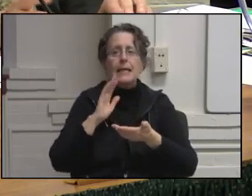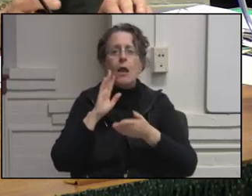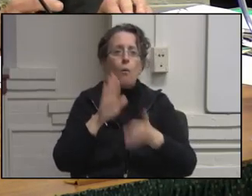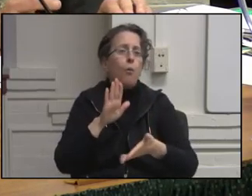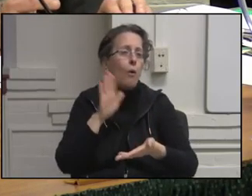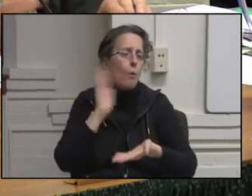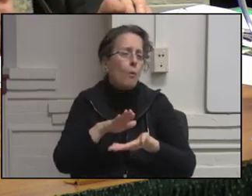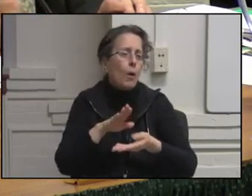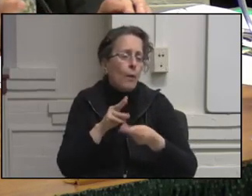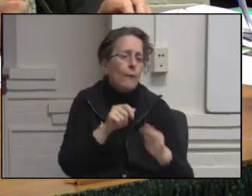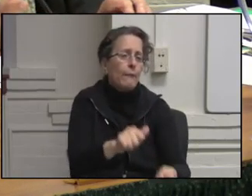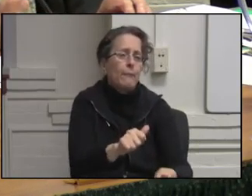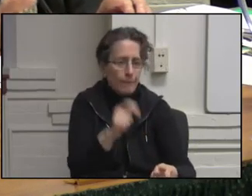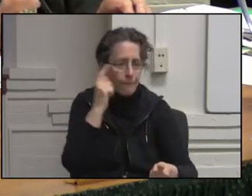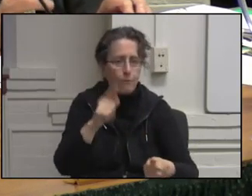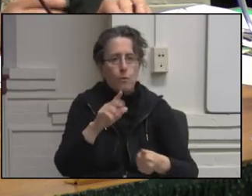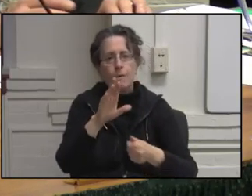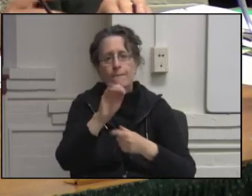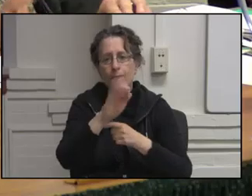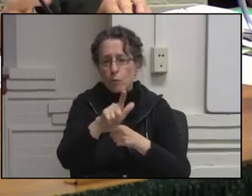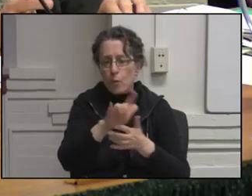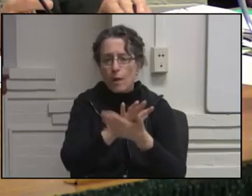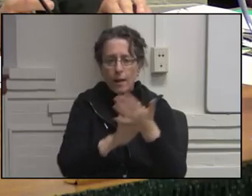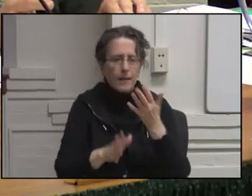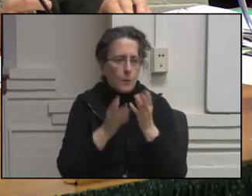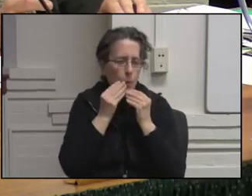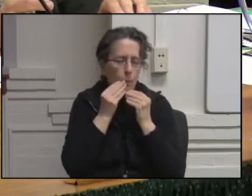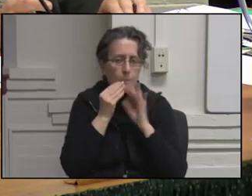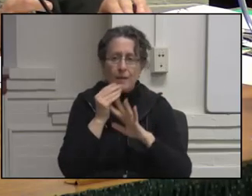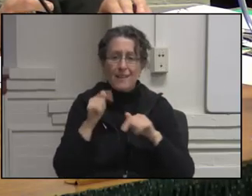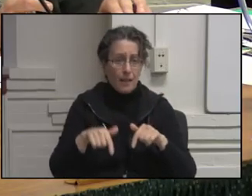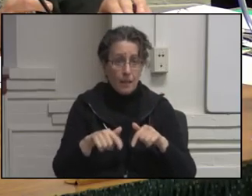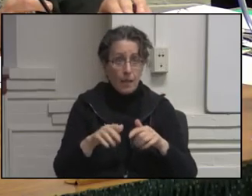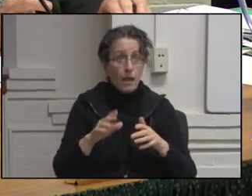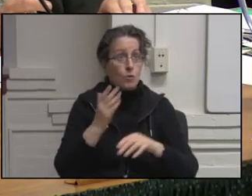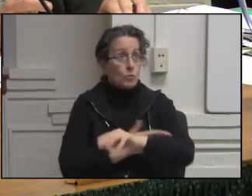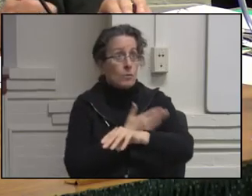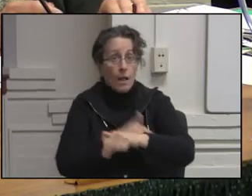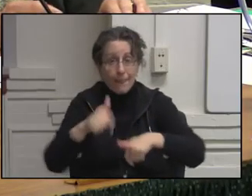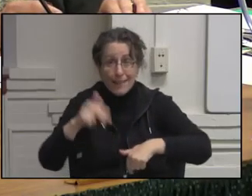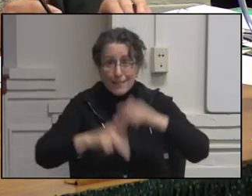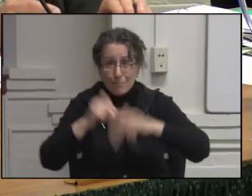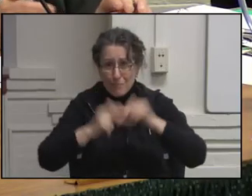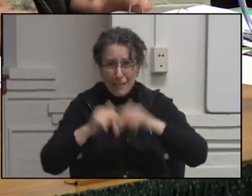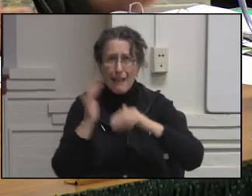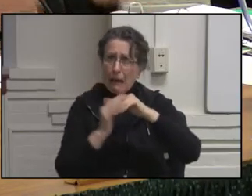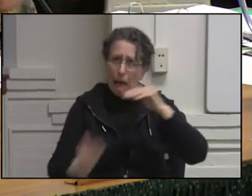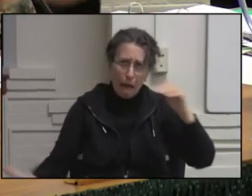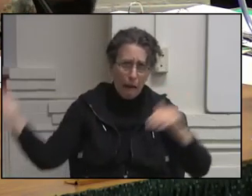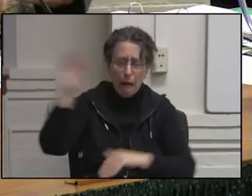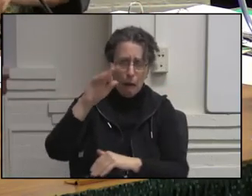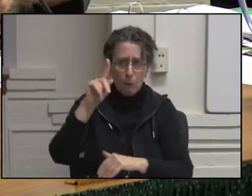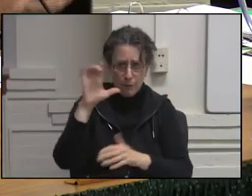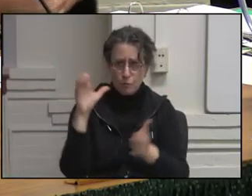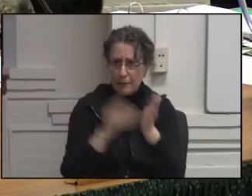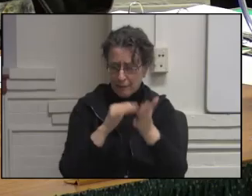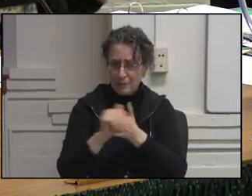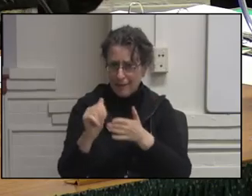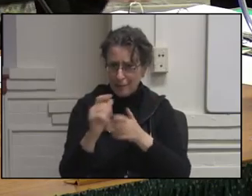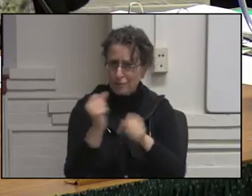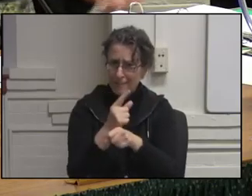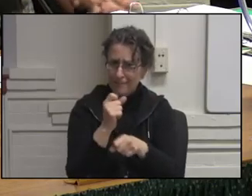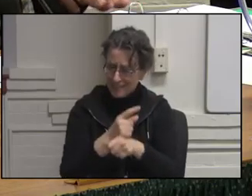far exceeds, you could definitely argue that it far exceeds $100,000 per year. And so what I want to see is that